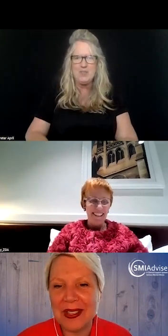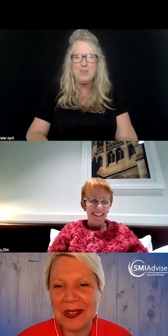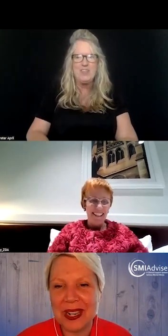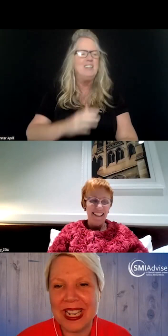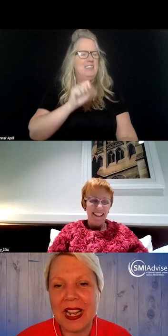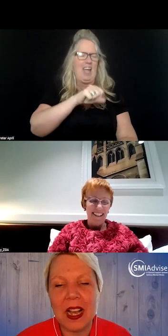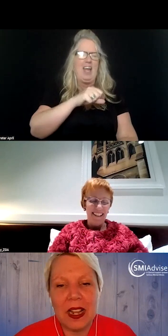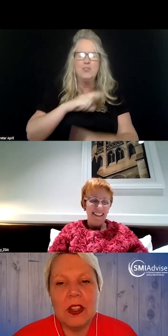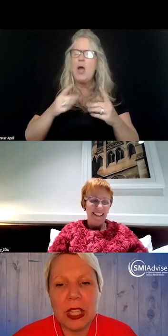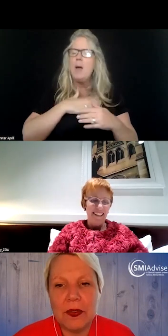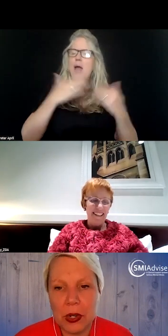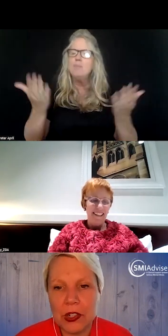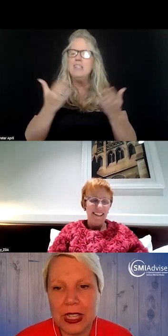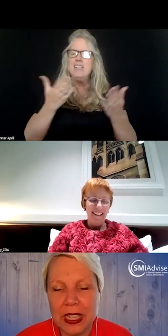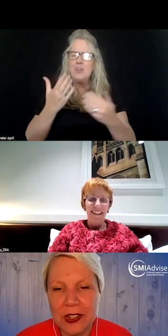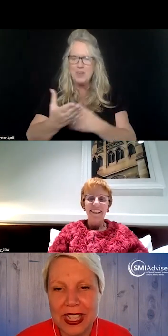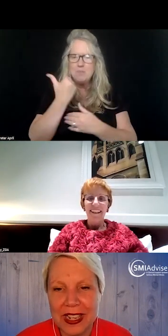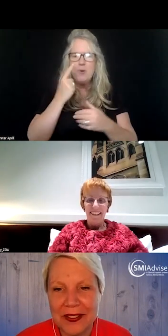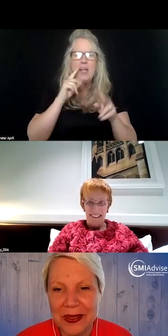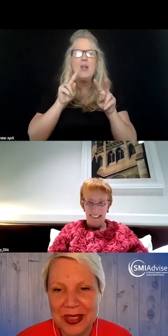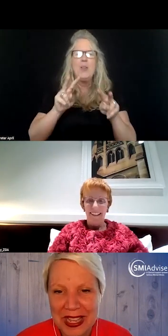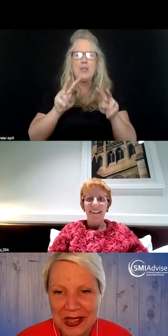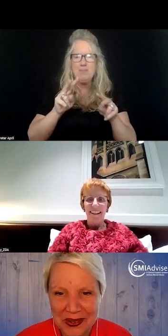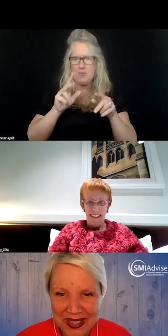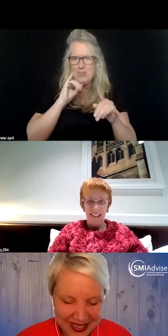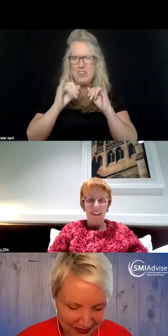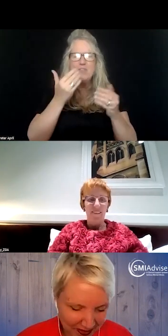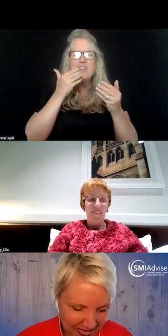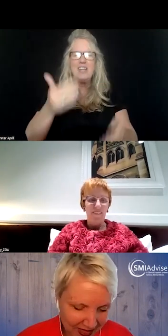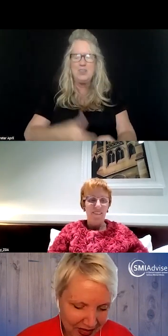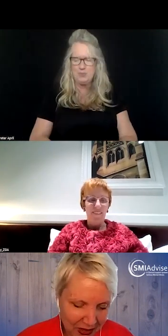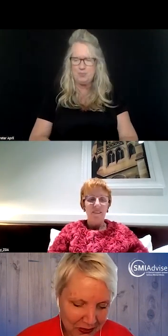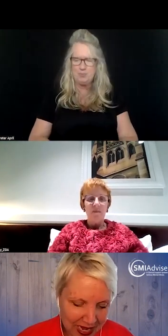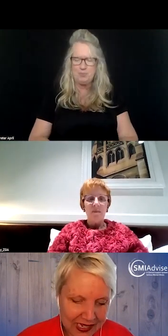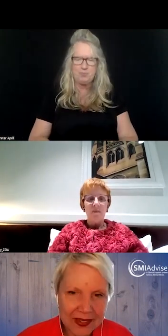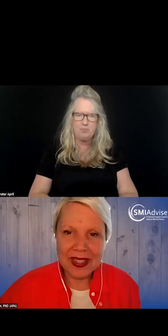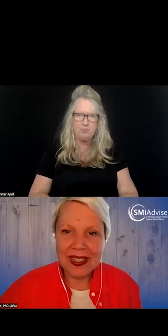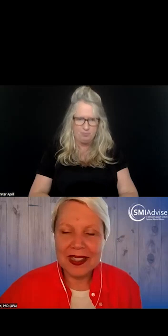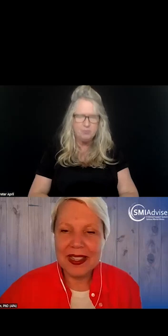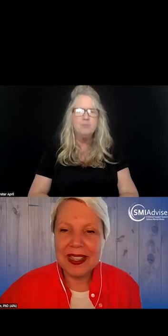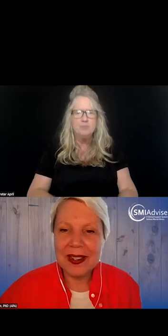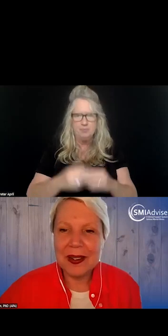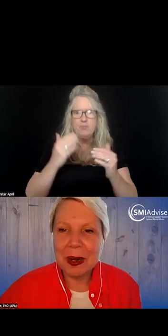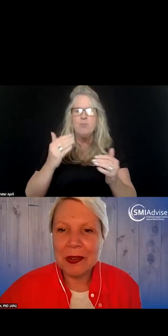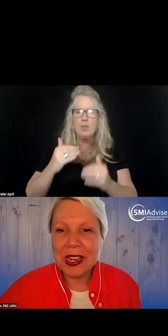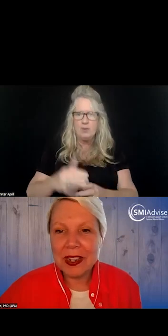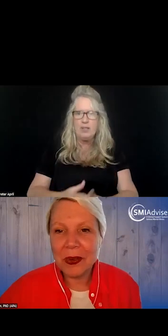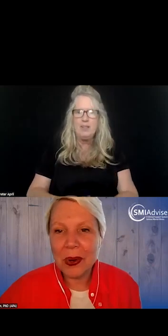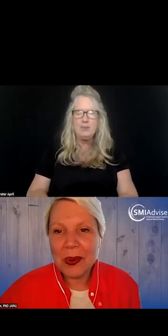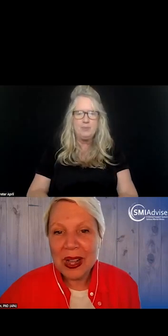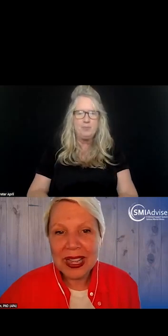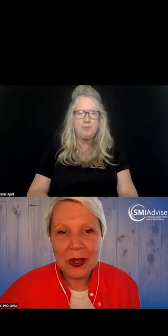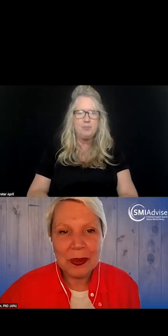to have you this morning, and looking forward to the interview. Thank you. Thank you. All right.